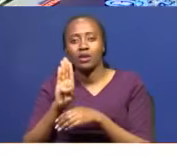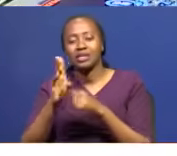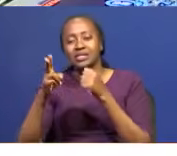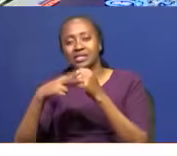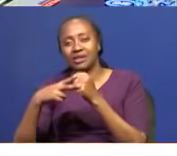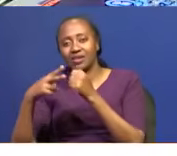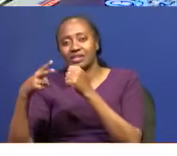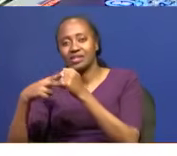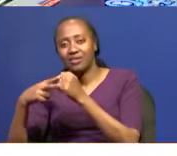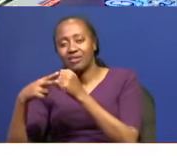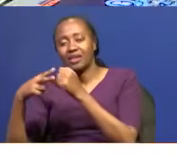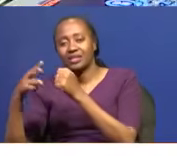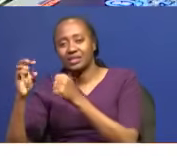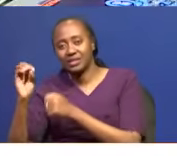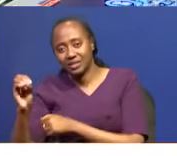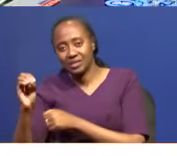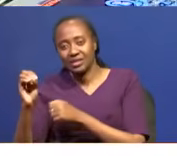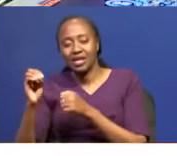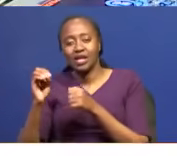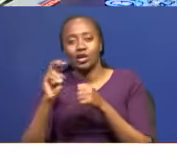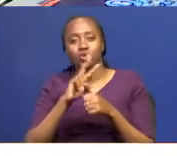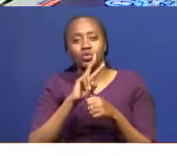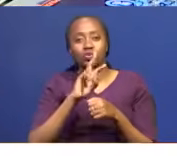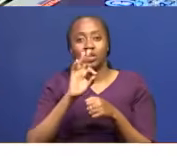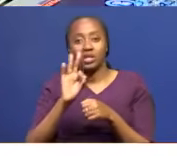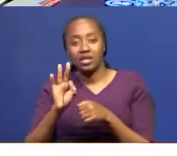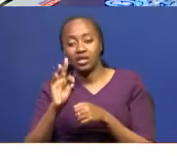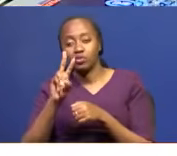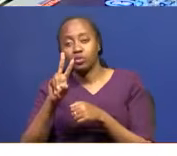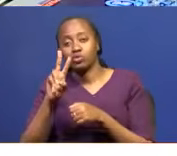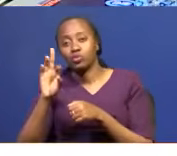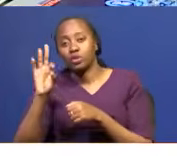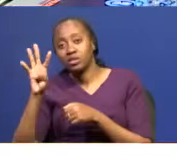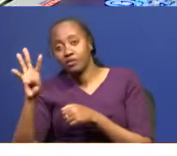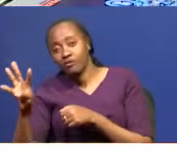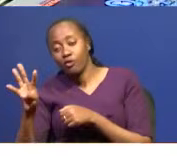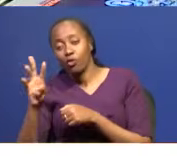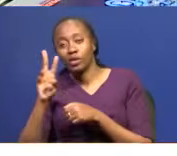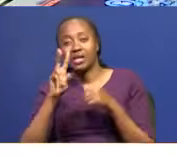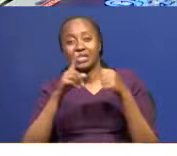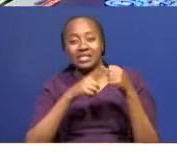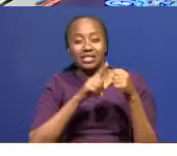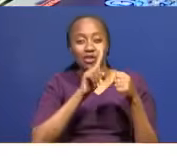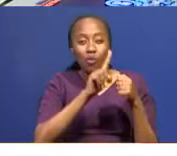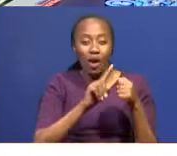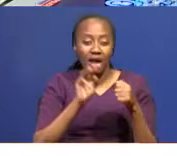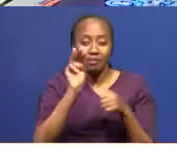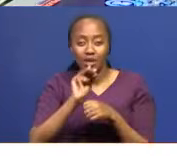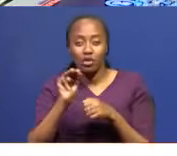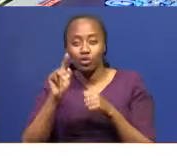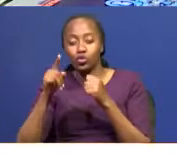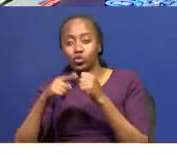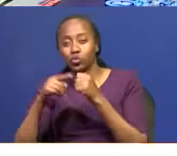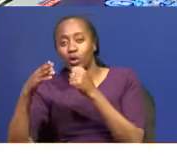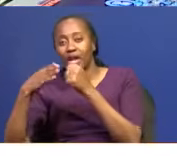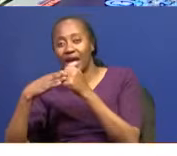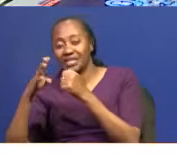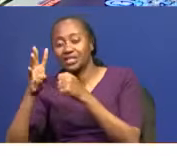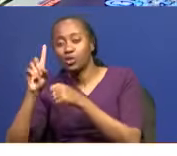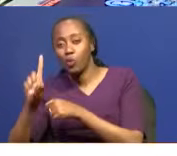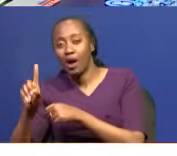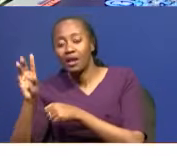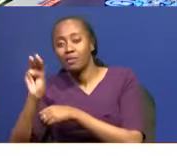61,770,000. If you look at 2023-2024, we moved from 61 million to 99 million. And